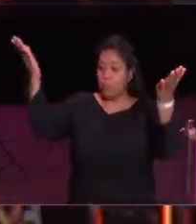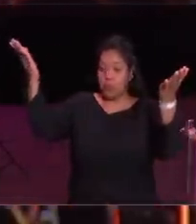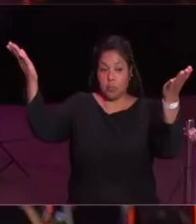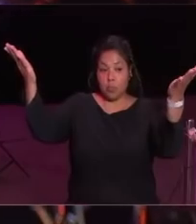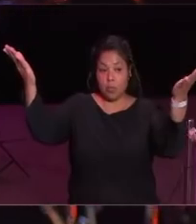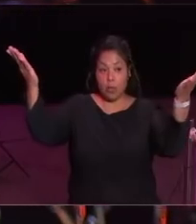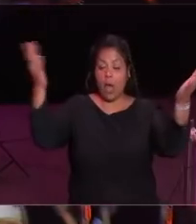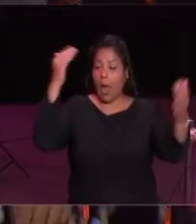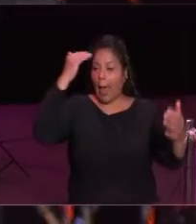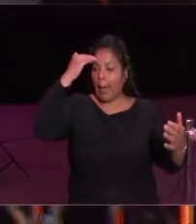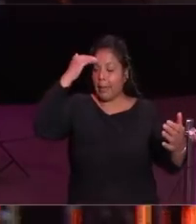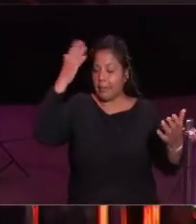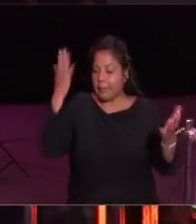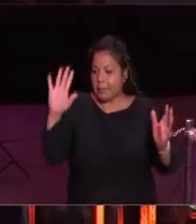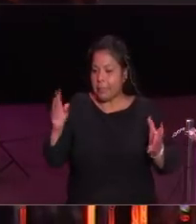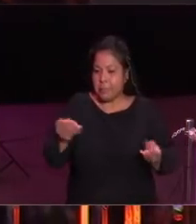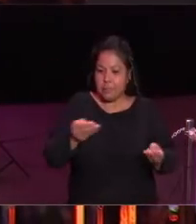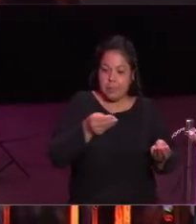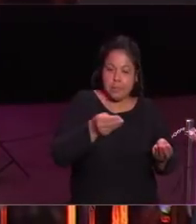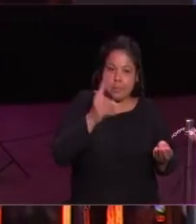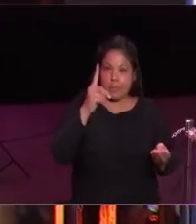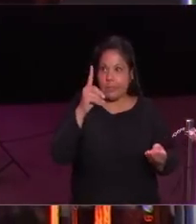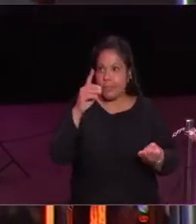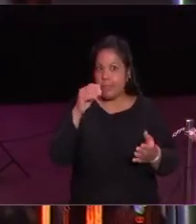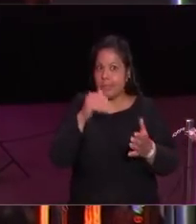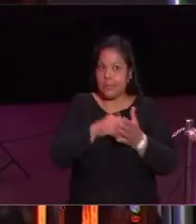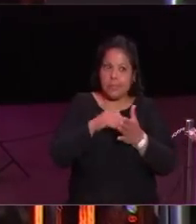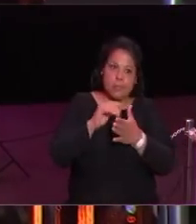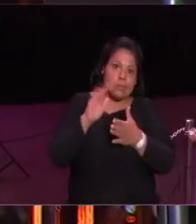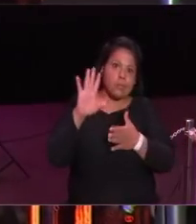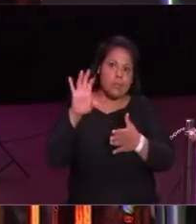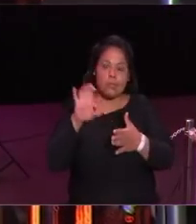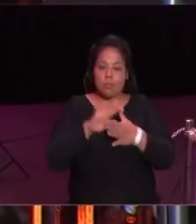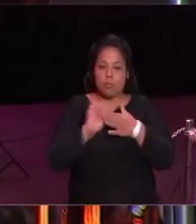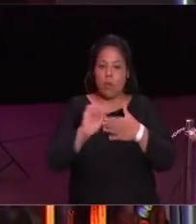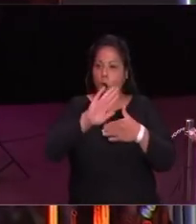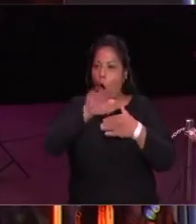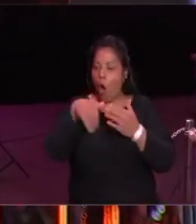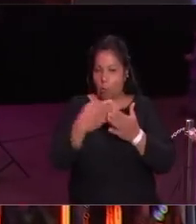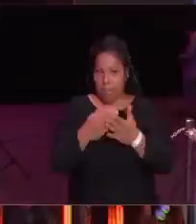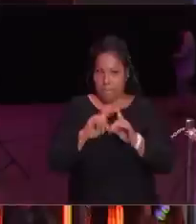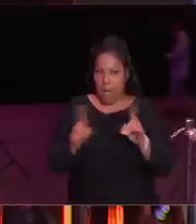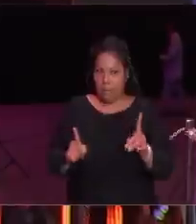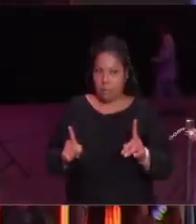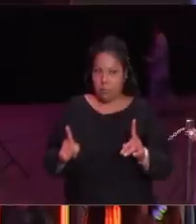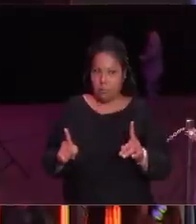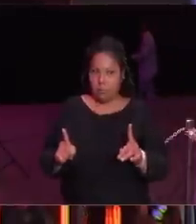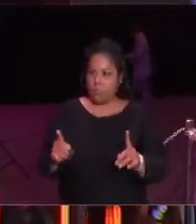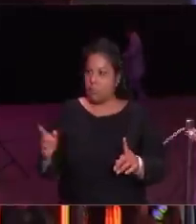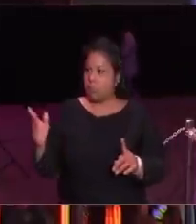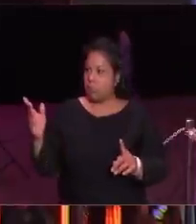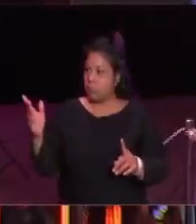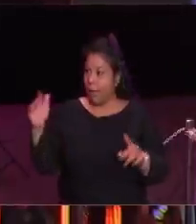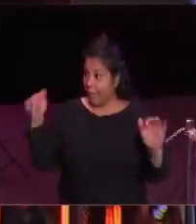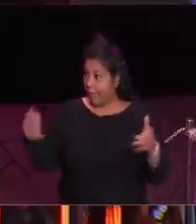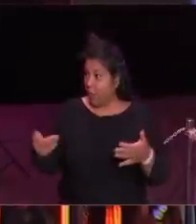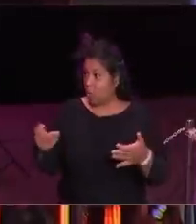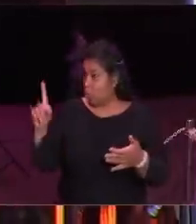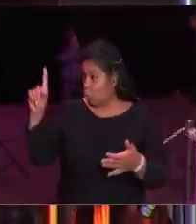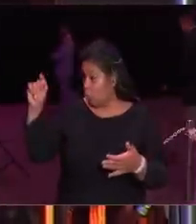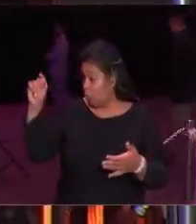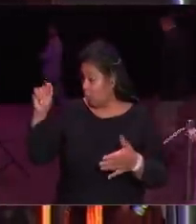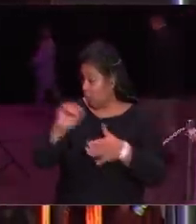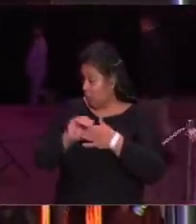Yo sé que ya dieron $1,500, $100, todos. Pero voy a invitar que saque un billete de $20.